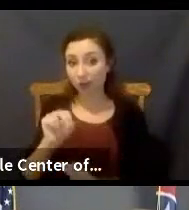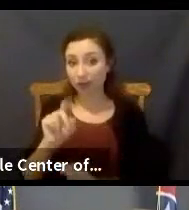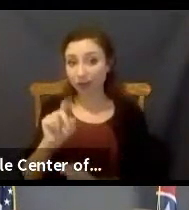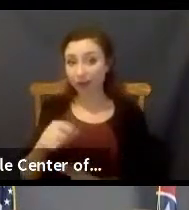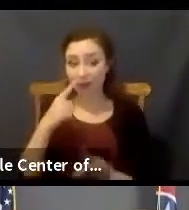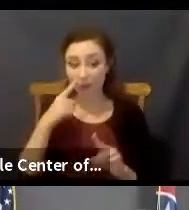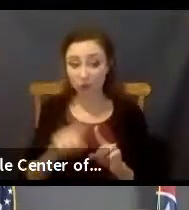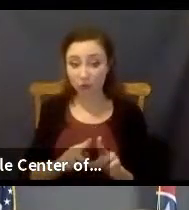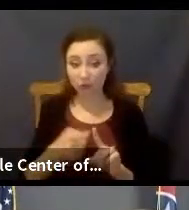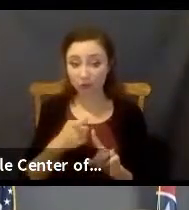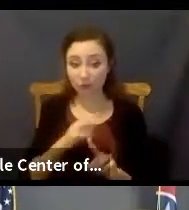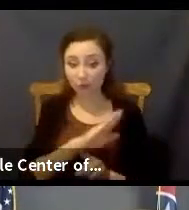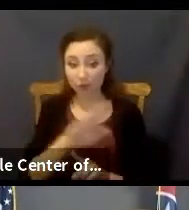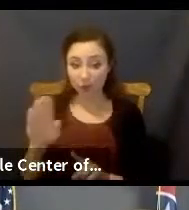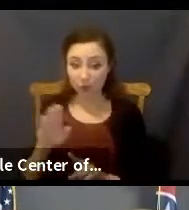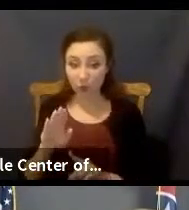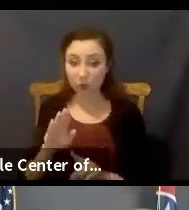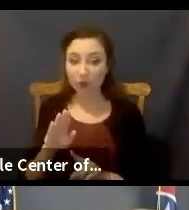your seconder.